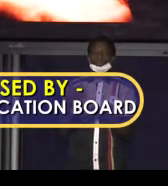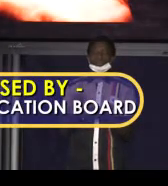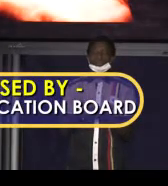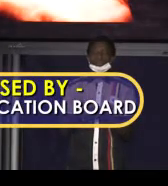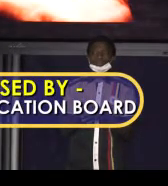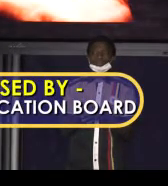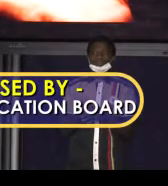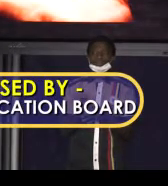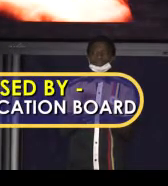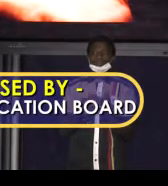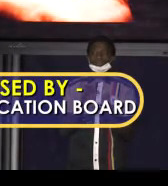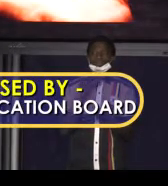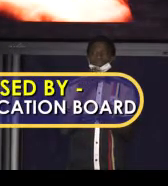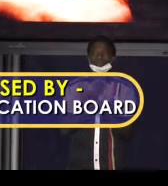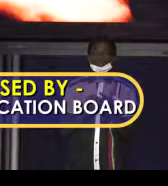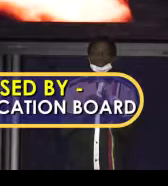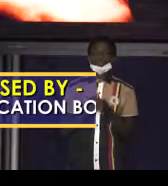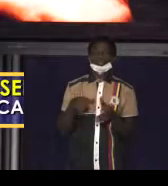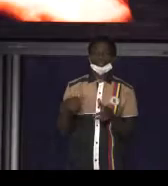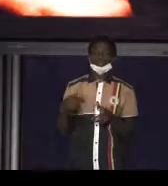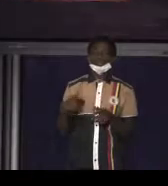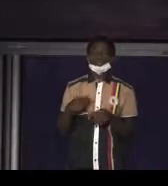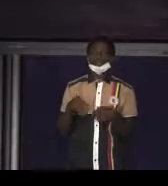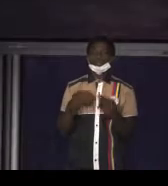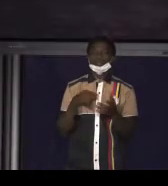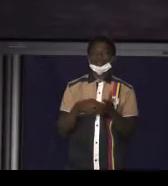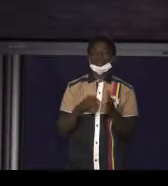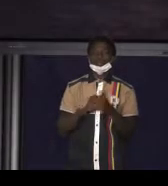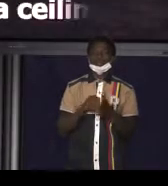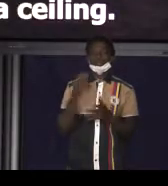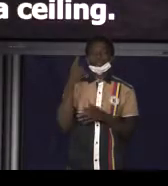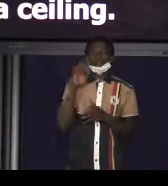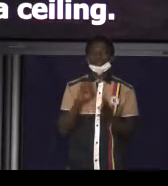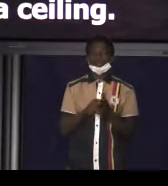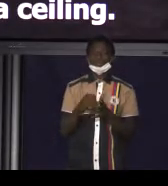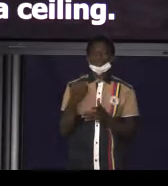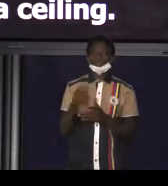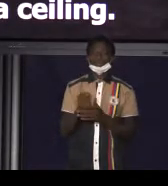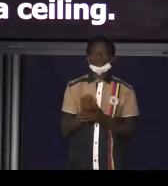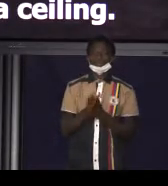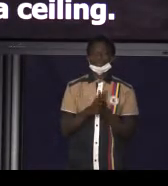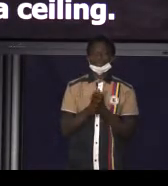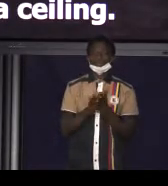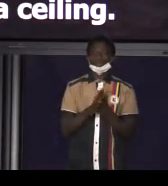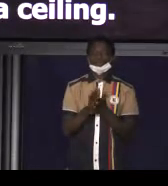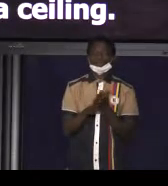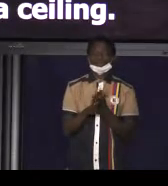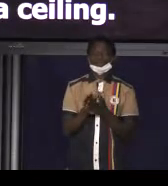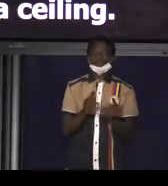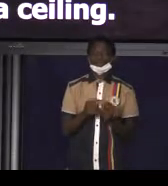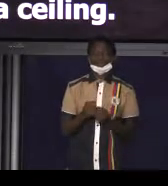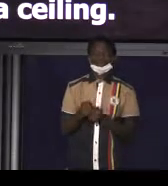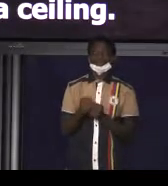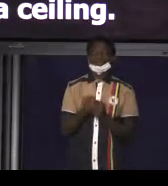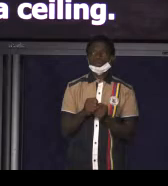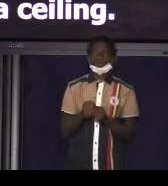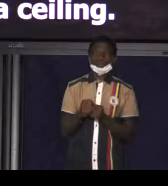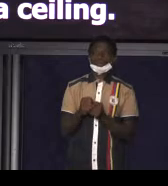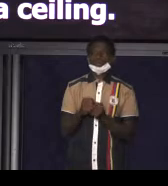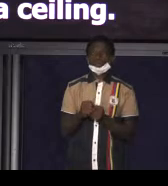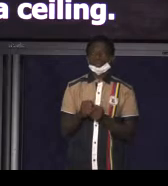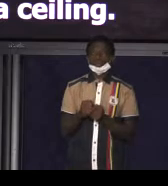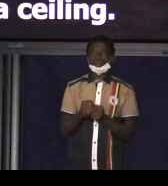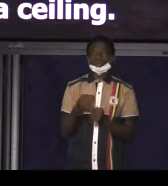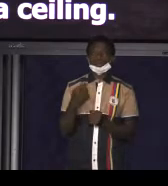of current. This is a good example, but let me give you this example. For example, the rubbing together, because this is very